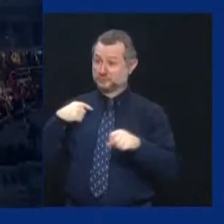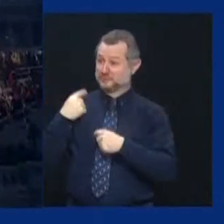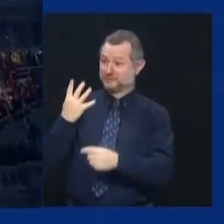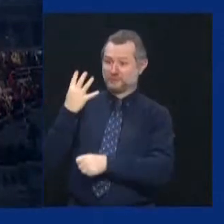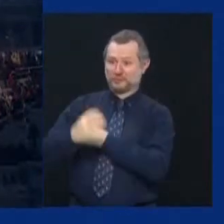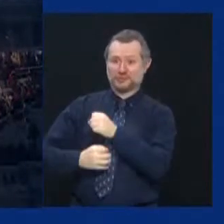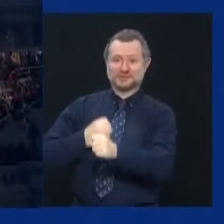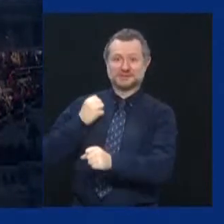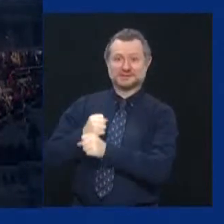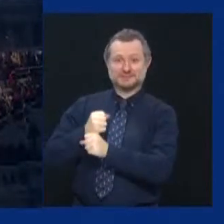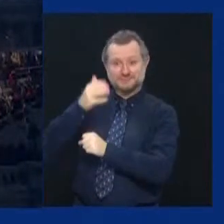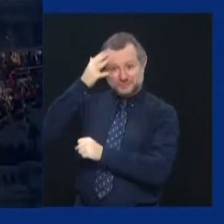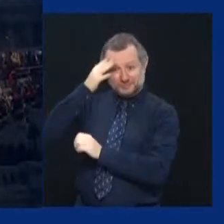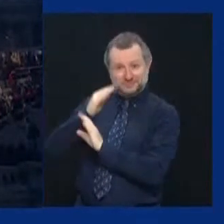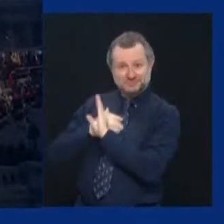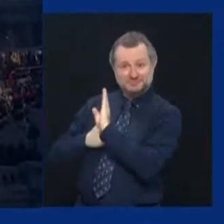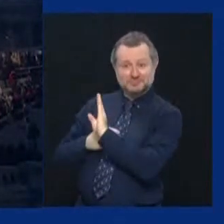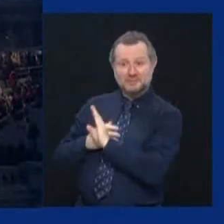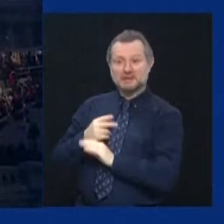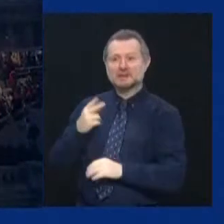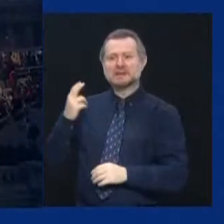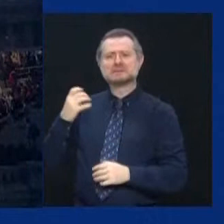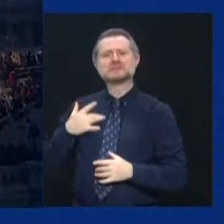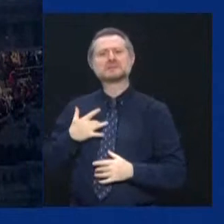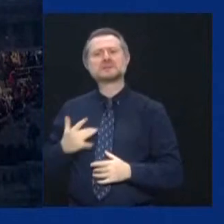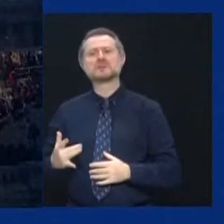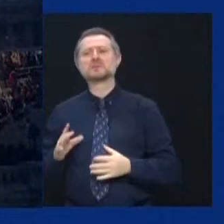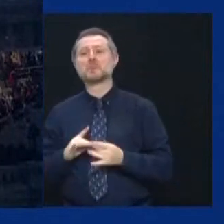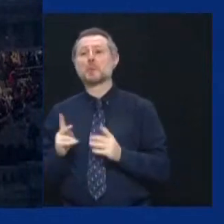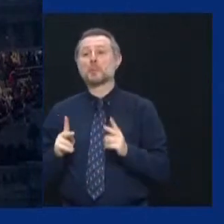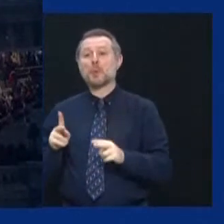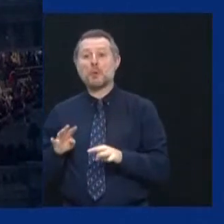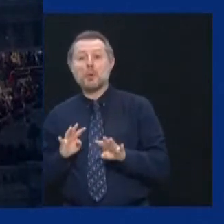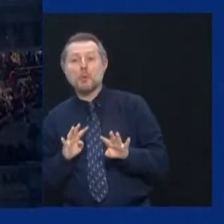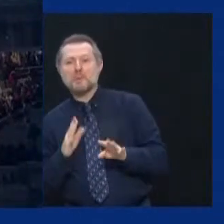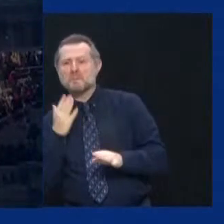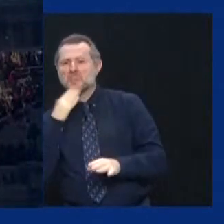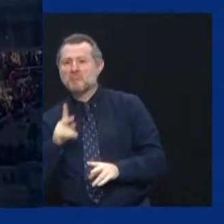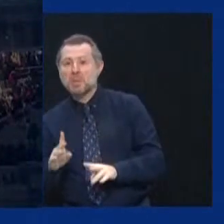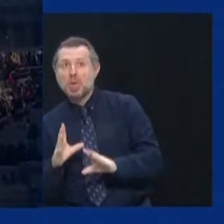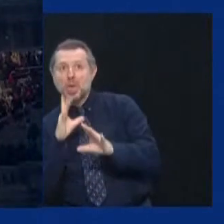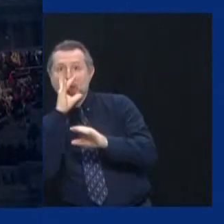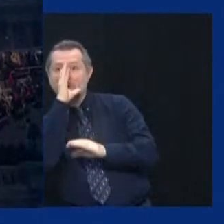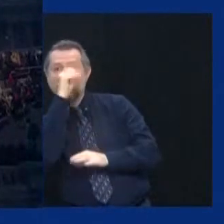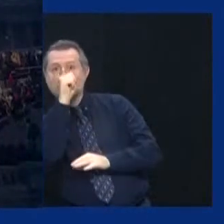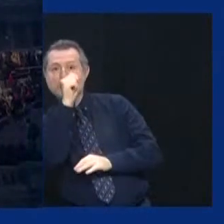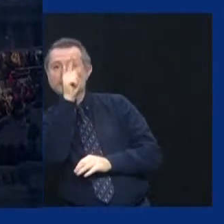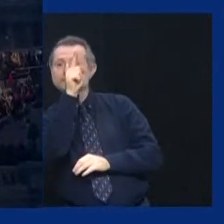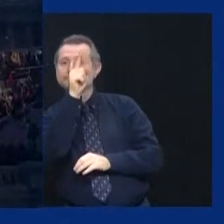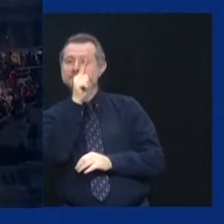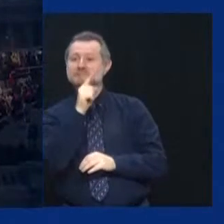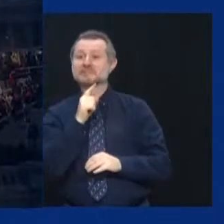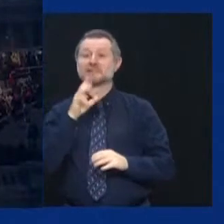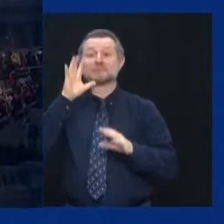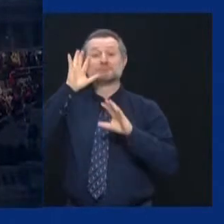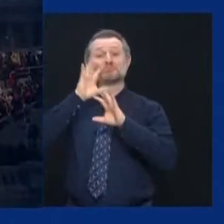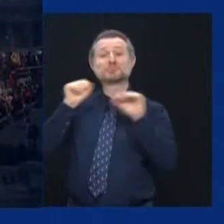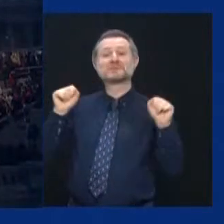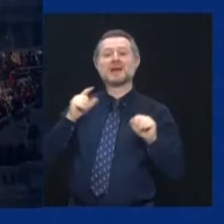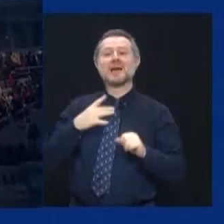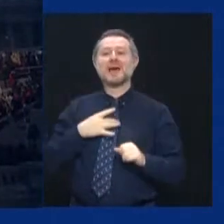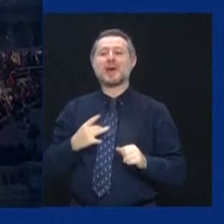actually appealed to the worst in people, appealed to fear and